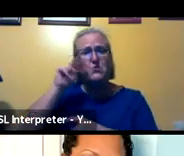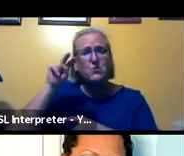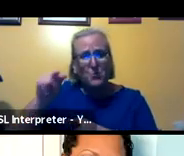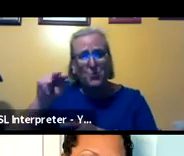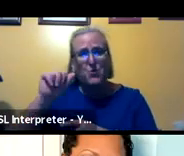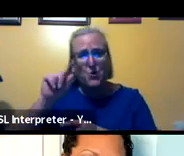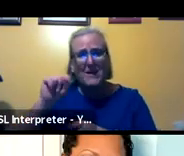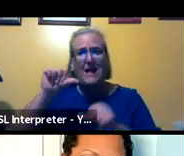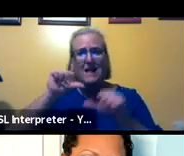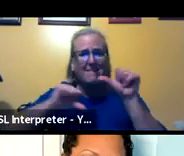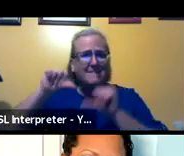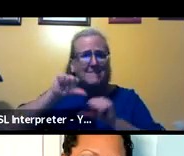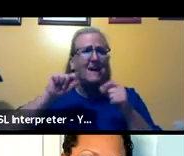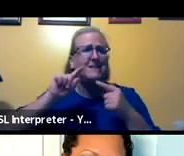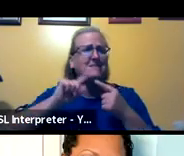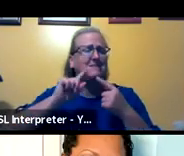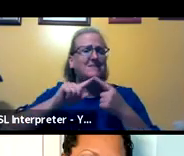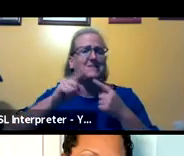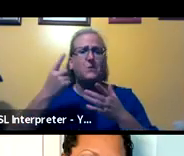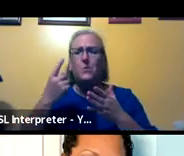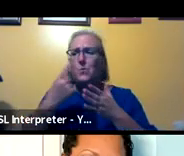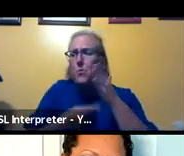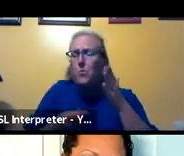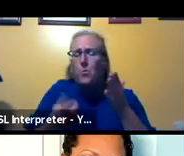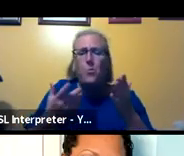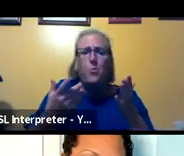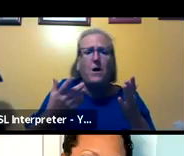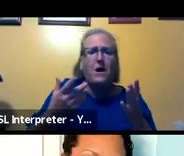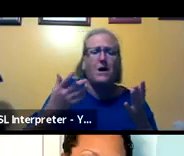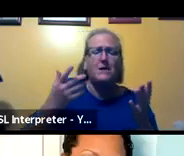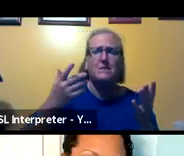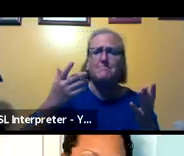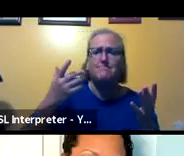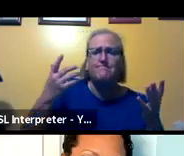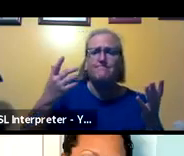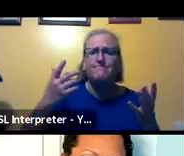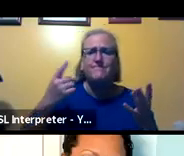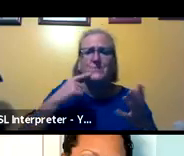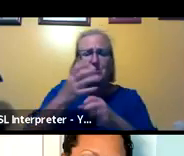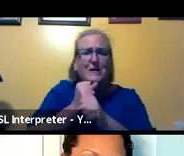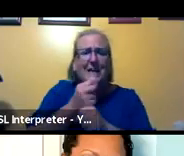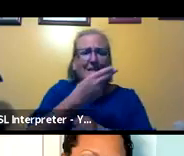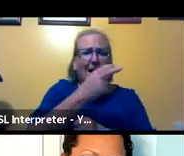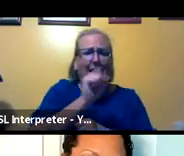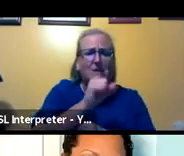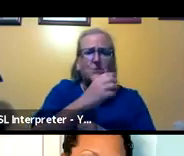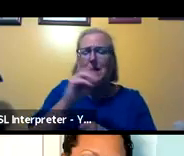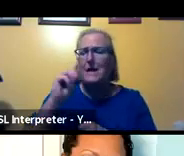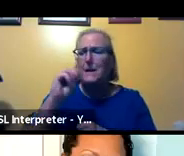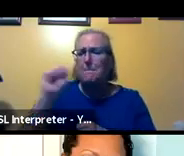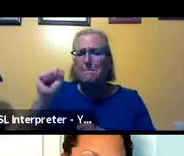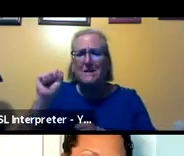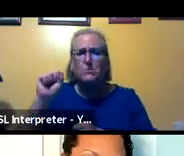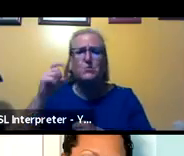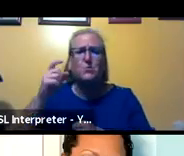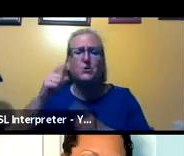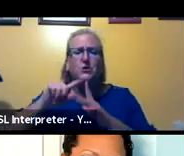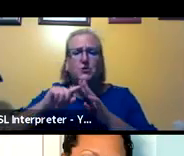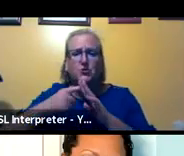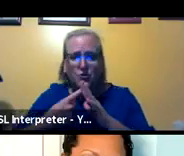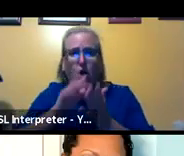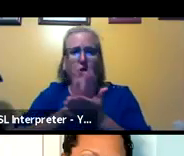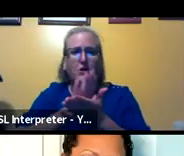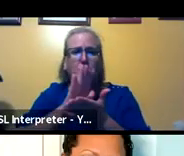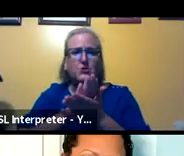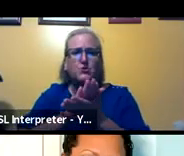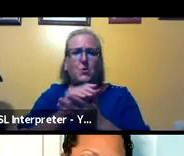the science and look at what it would take for Christina to get the high school and middle school students starting school somewhat